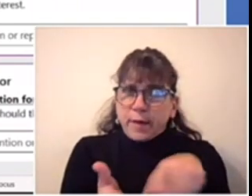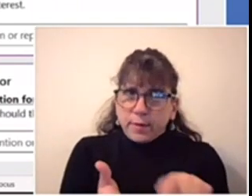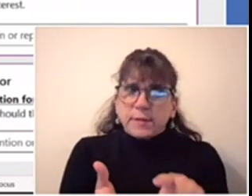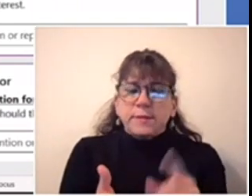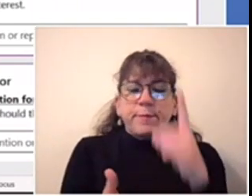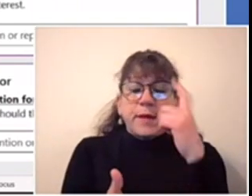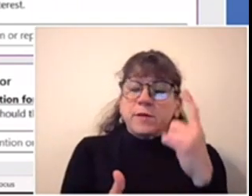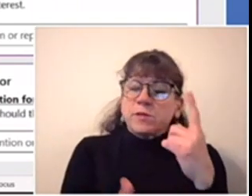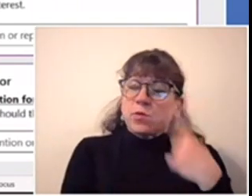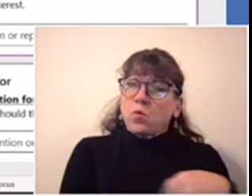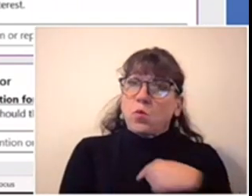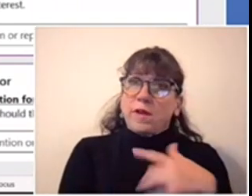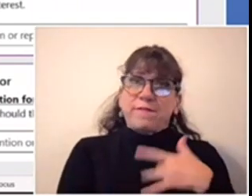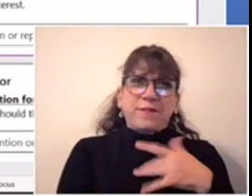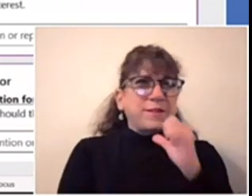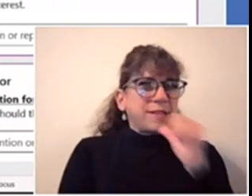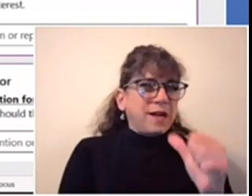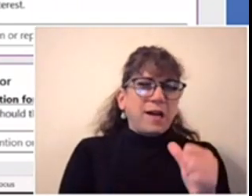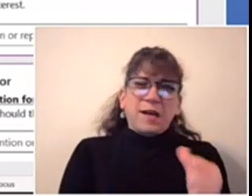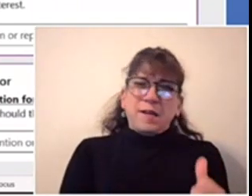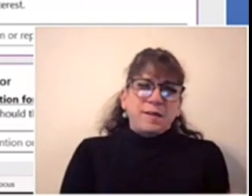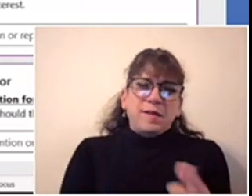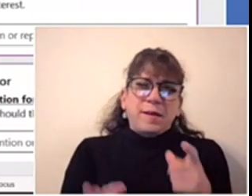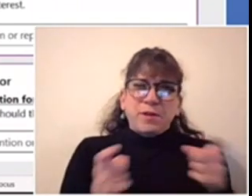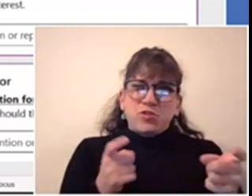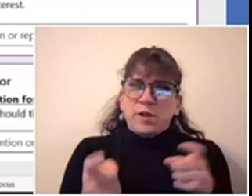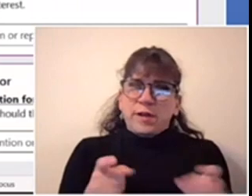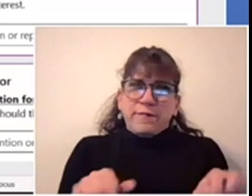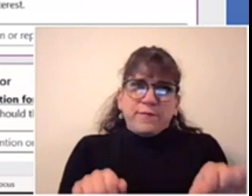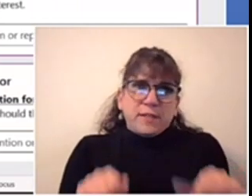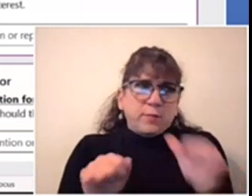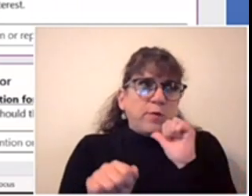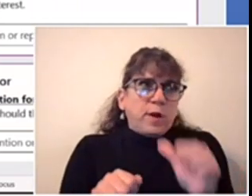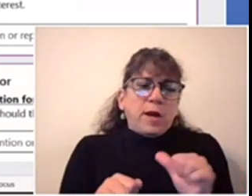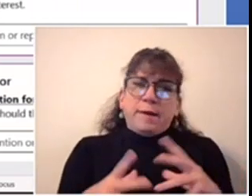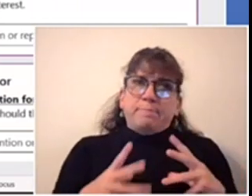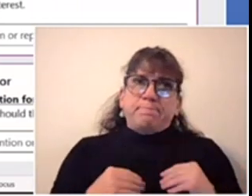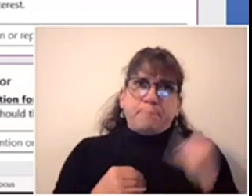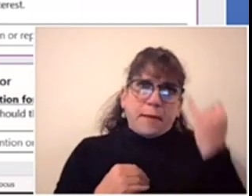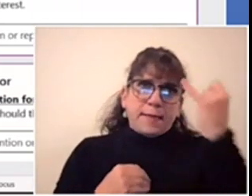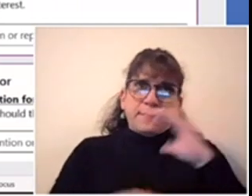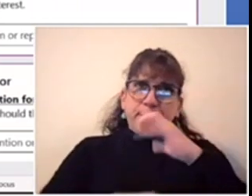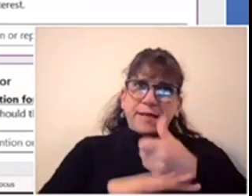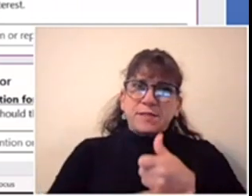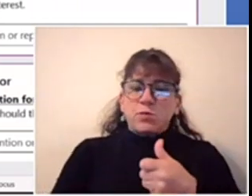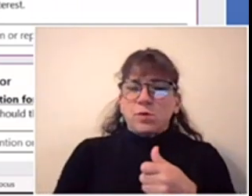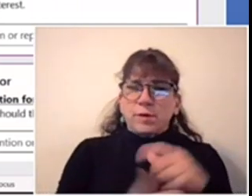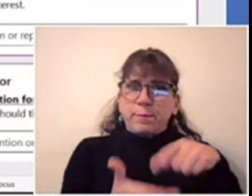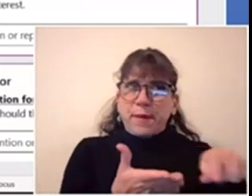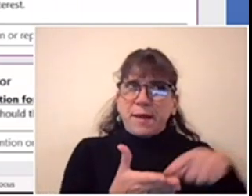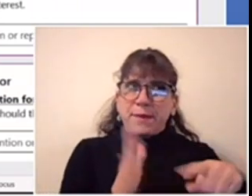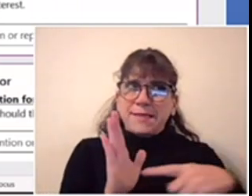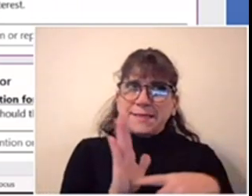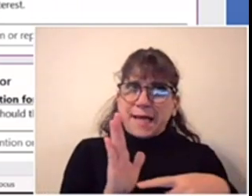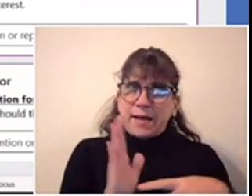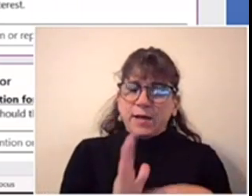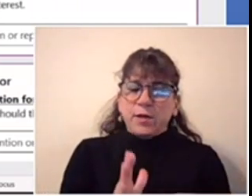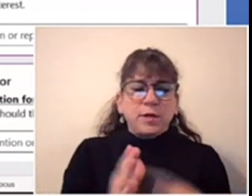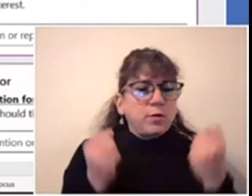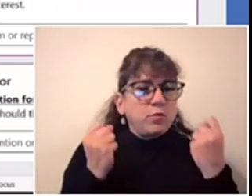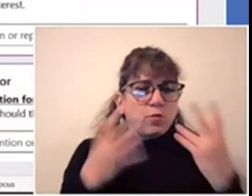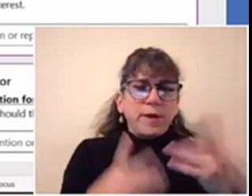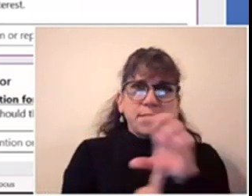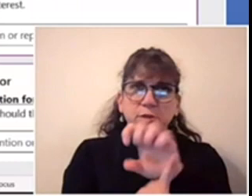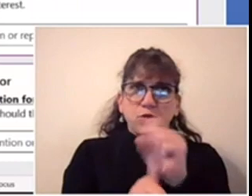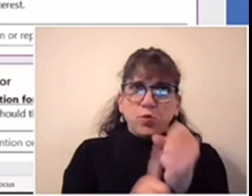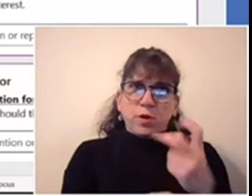not administratively feasible, we will not be pursuing ideas based upon payment data. There are too many instances where